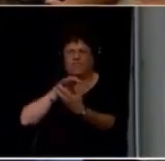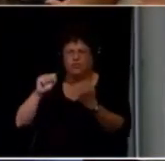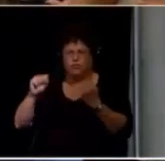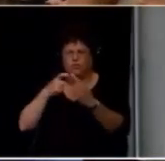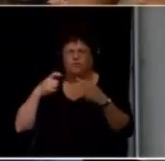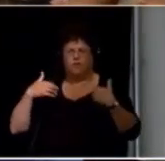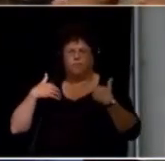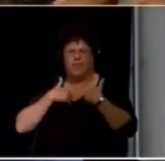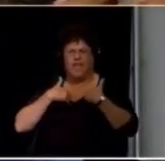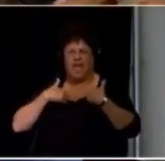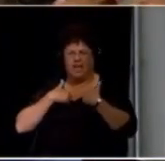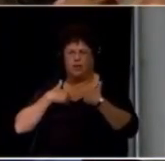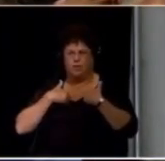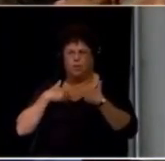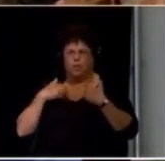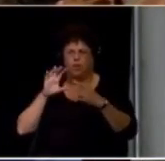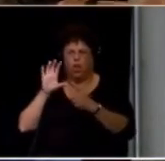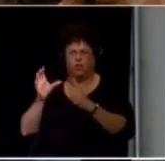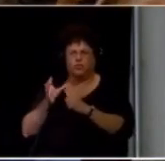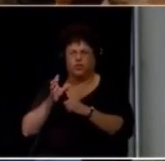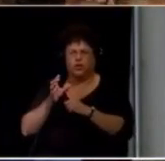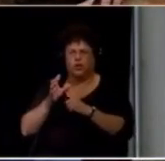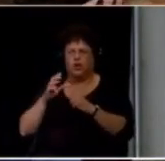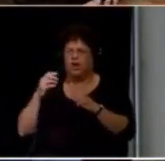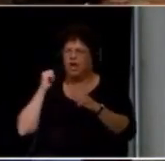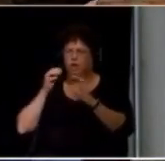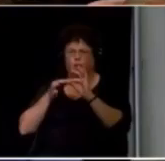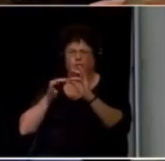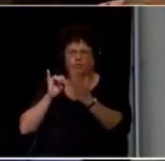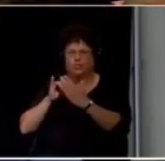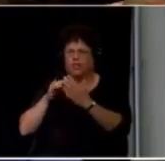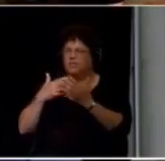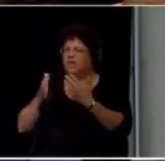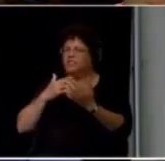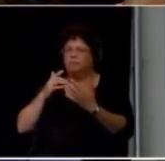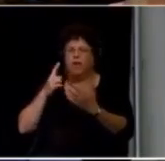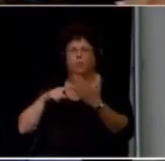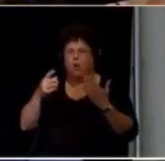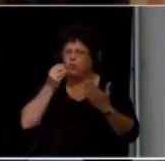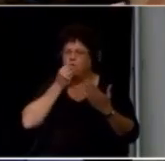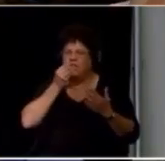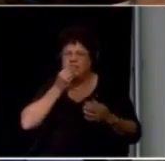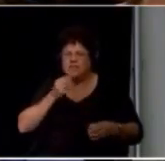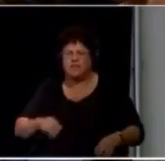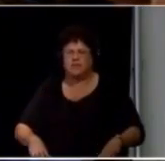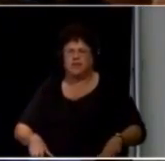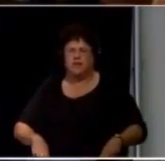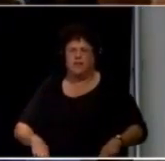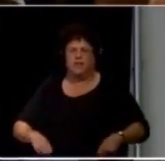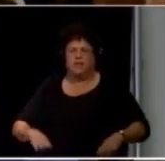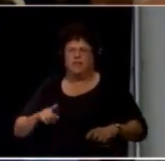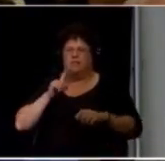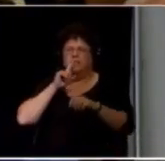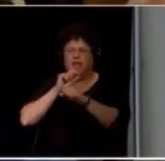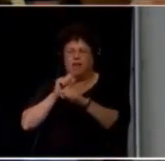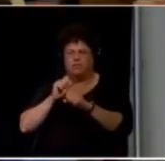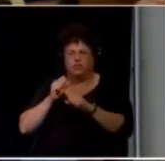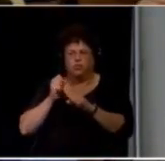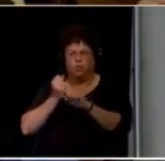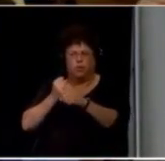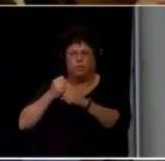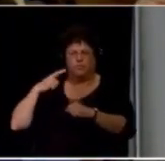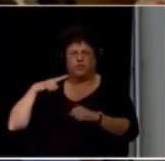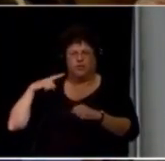that, other than I'd like to mention that regardless of anyone's dietary choices, in the actual production of leather, which requires that